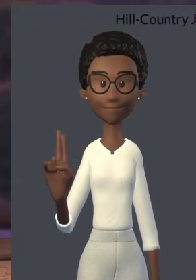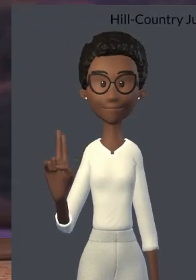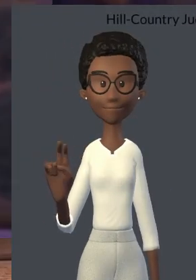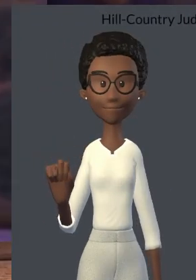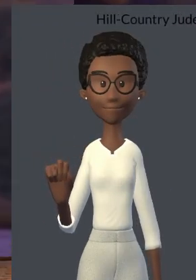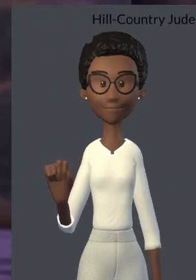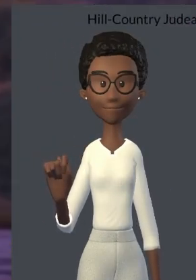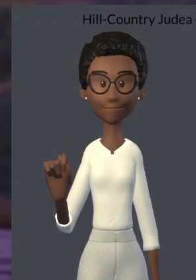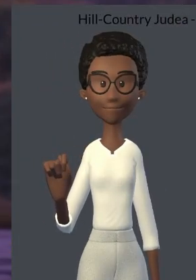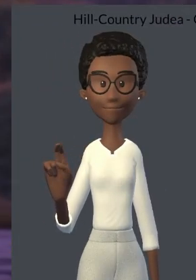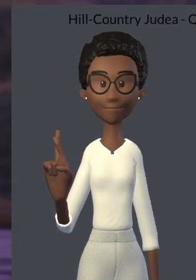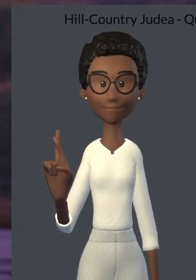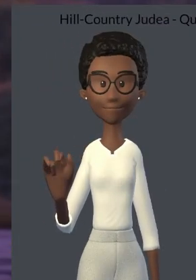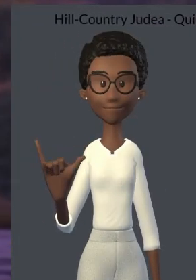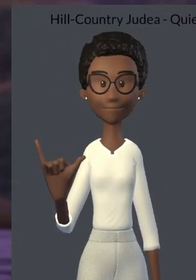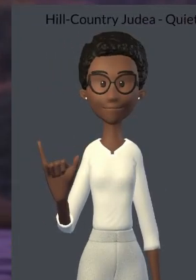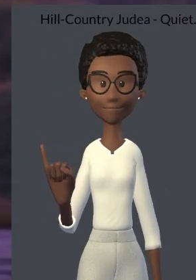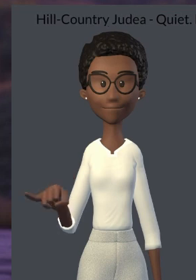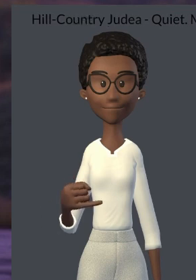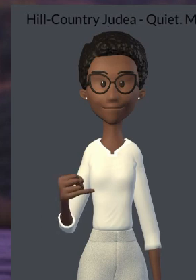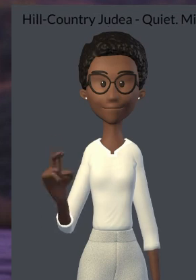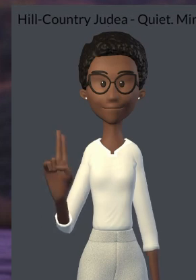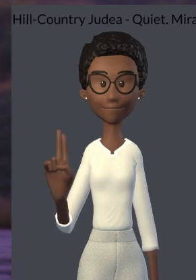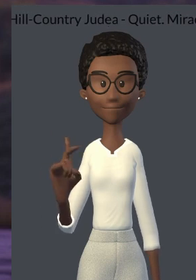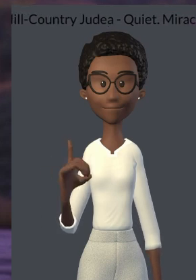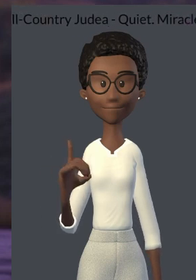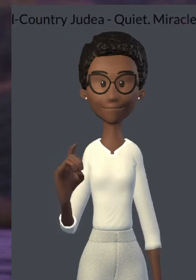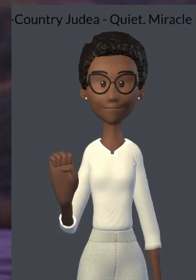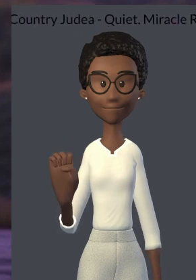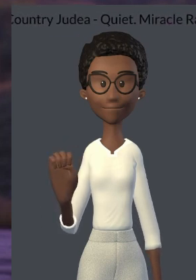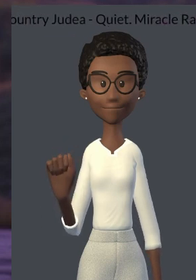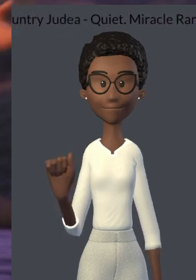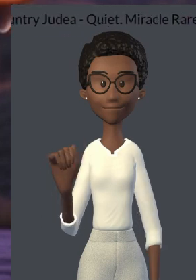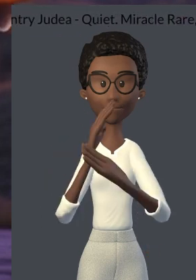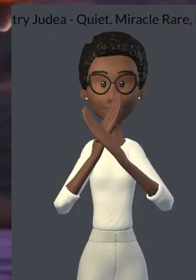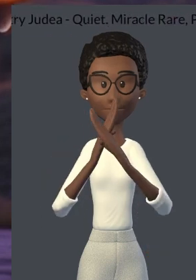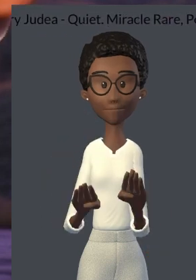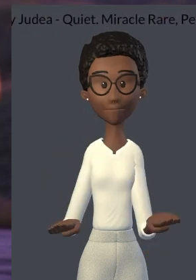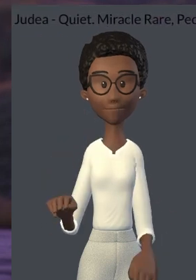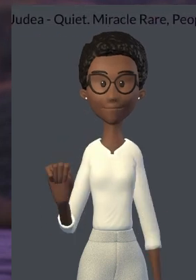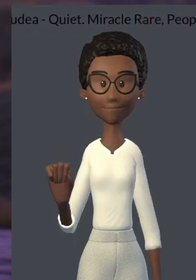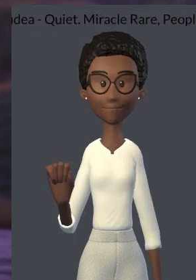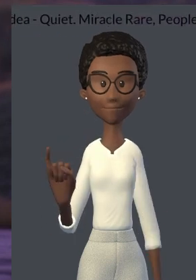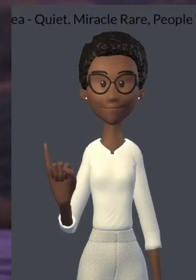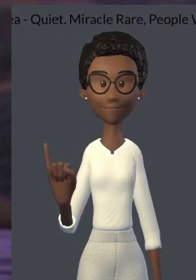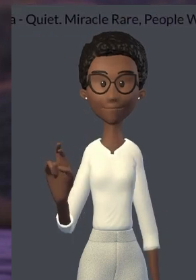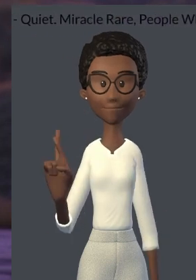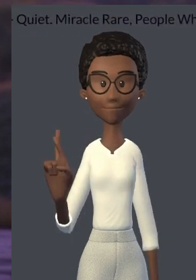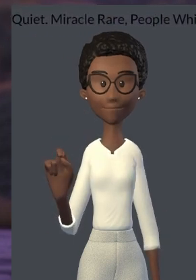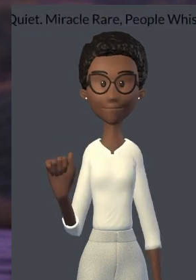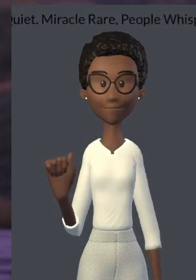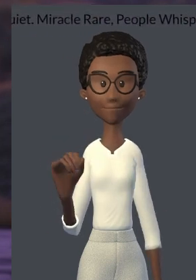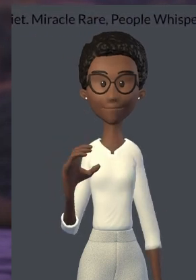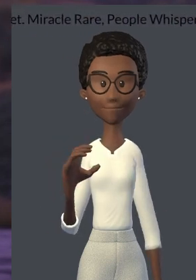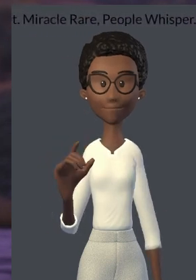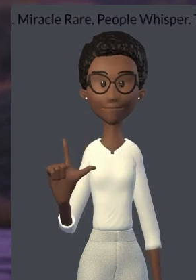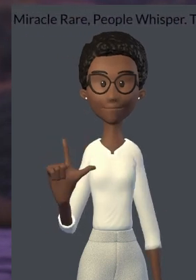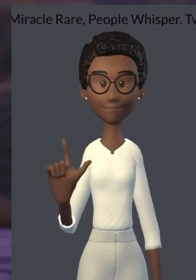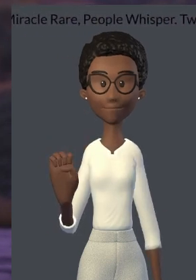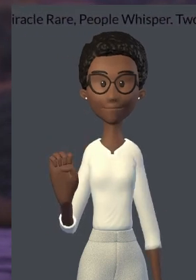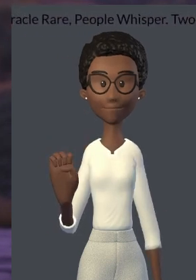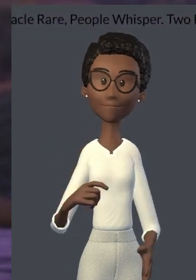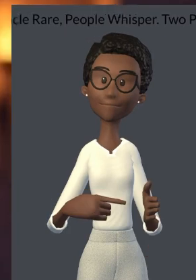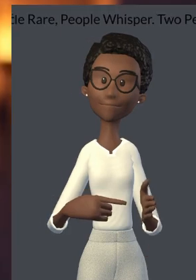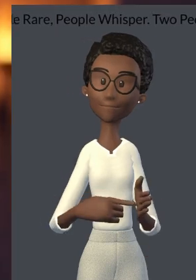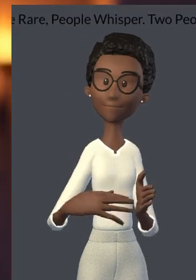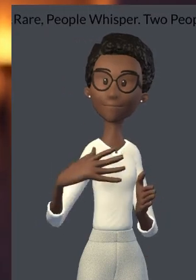forgetfulness. In the quiet hill country of Judea, in a time when miracles were whispered but rarely seen, lived